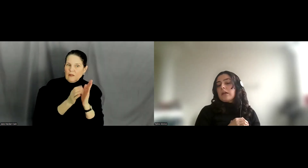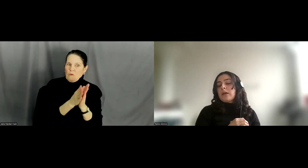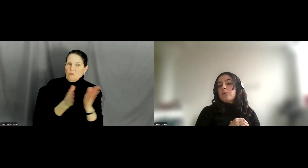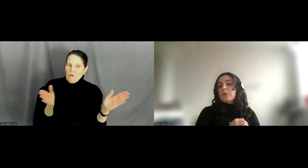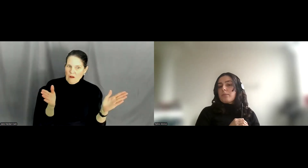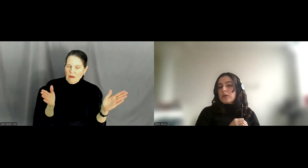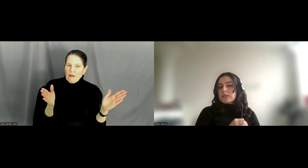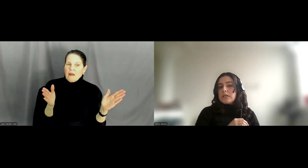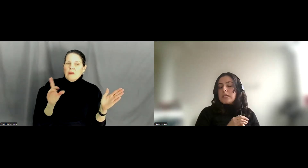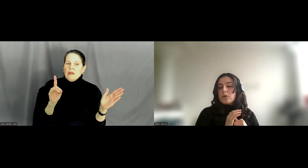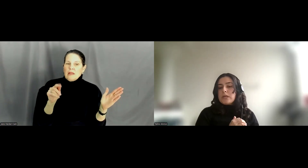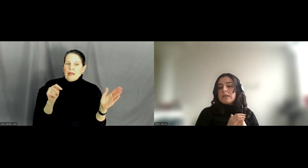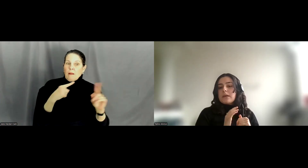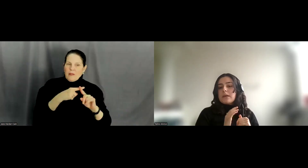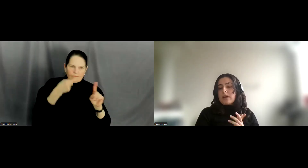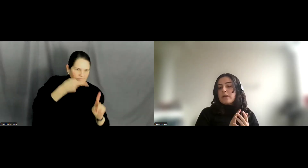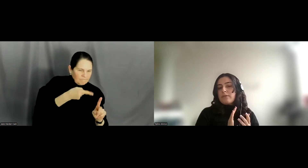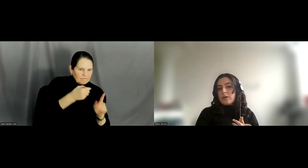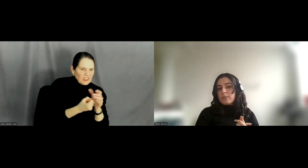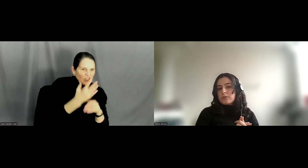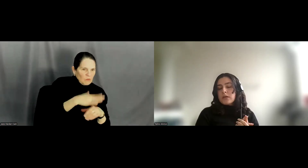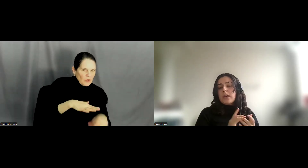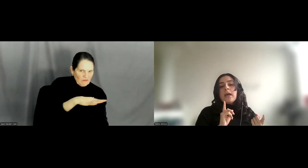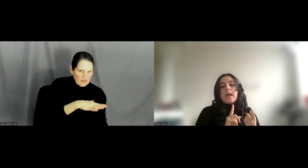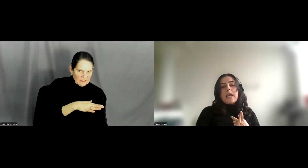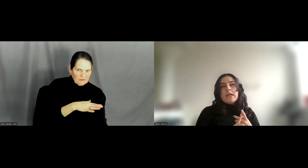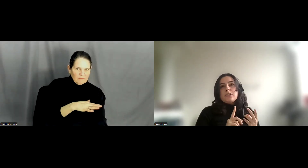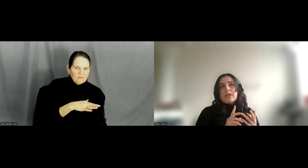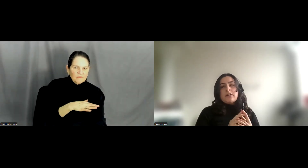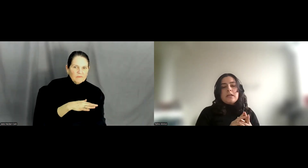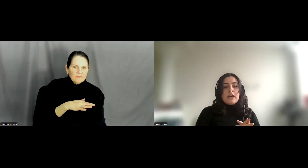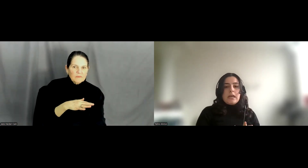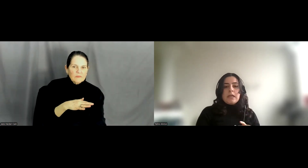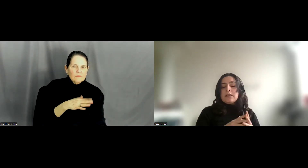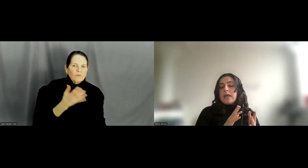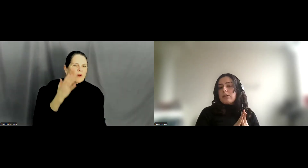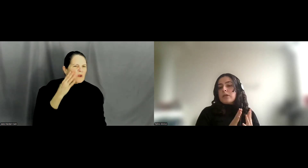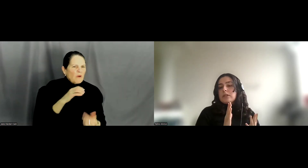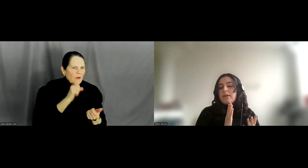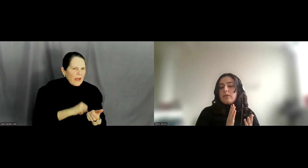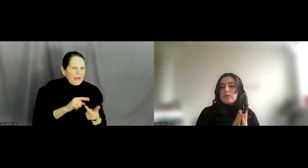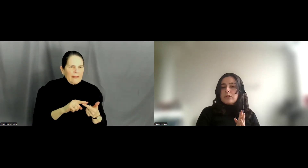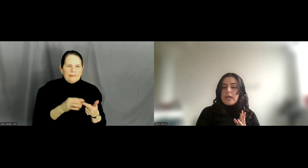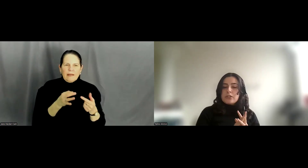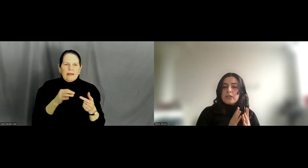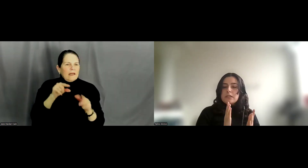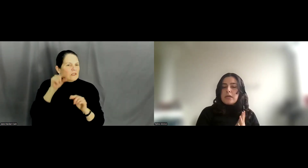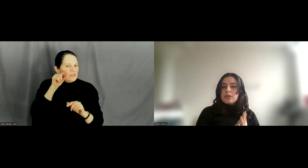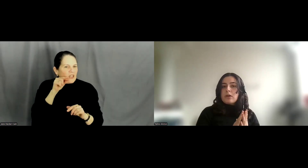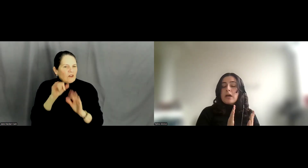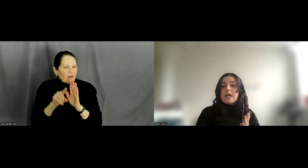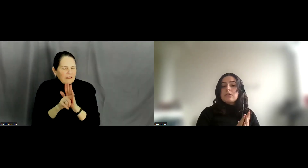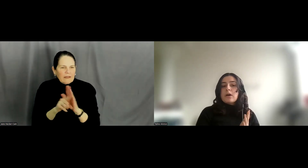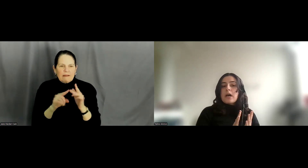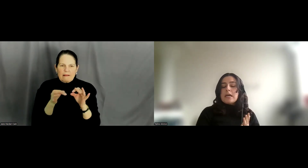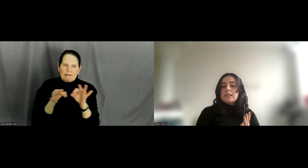Springfield data reports, including demographic variables, age, gender identity, language, level of education,